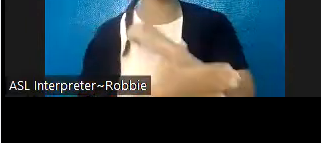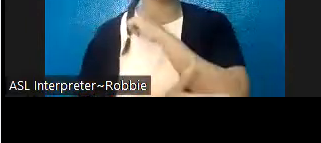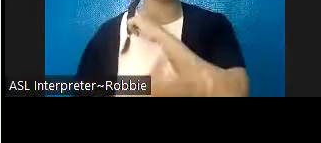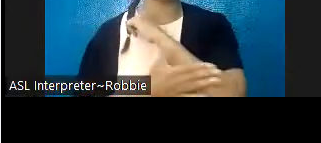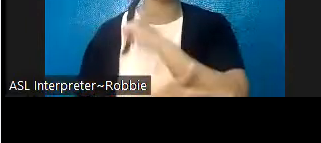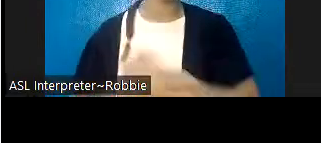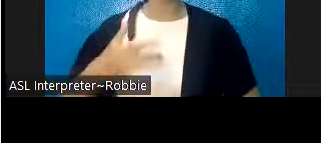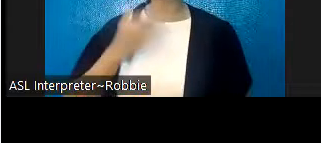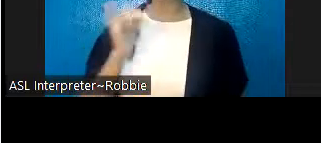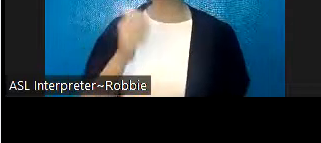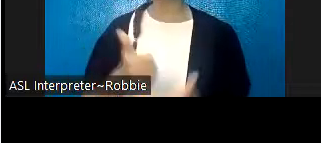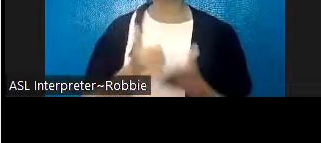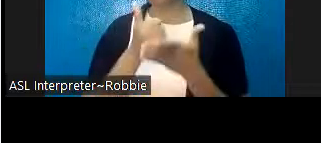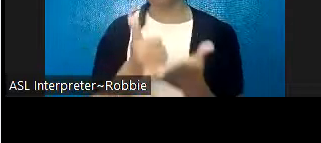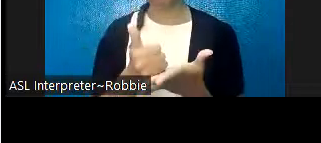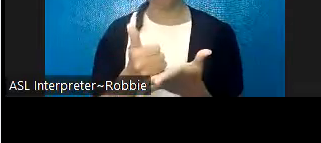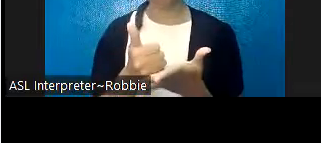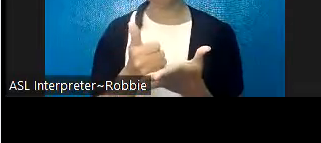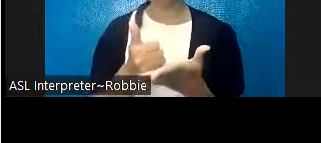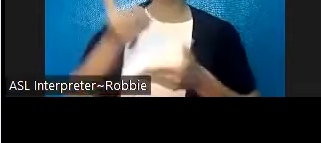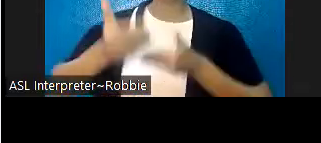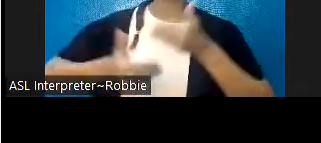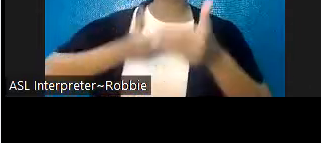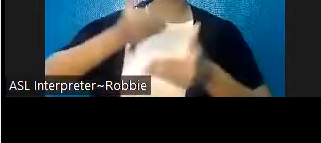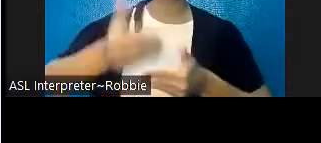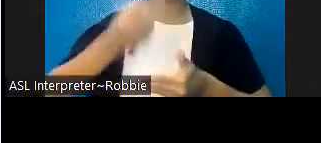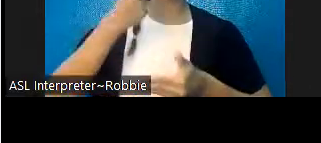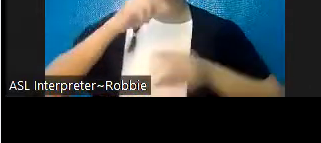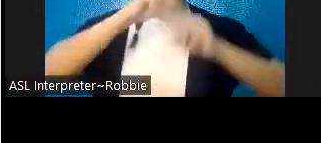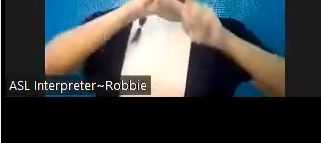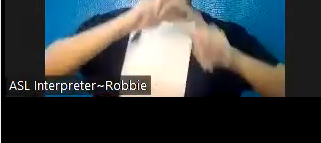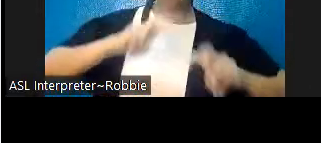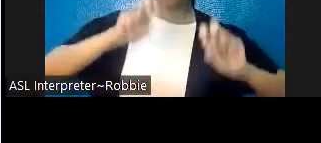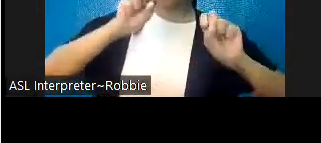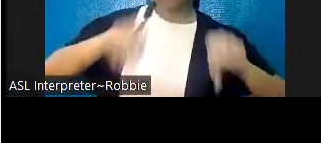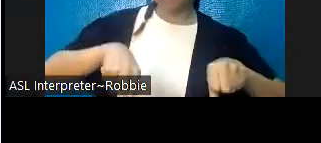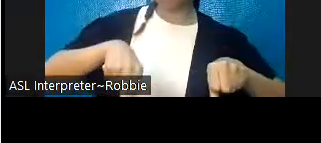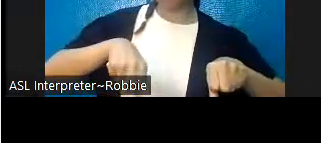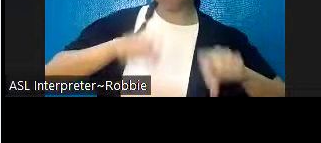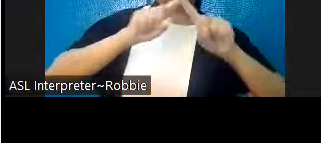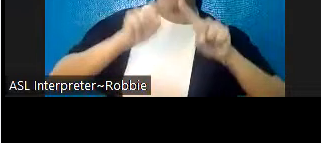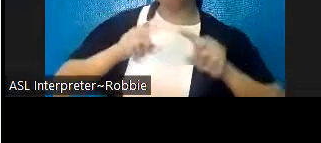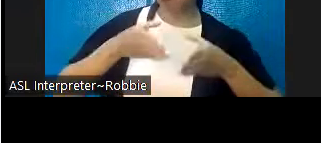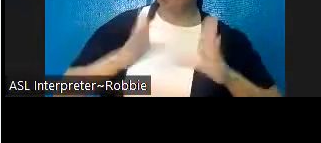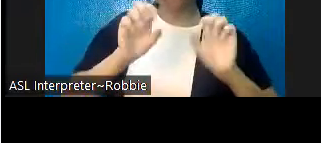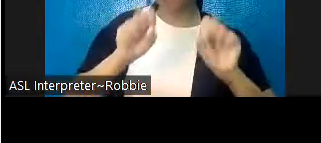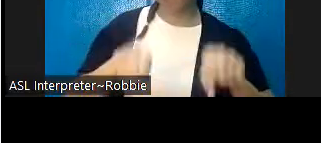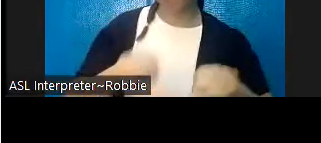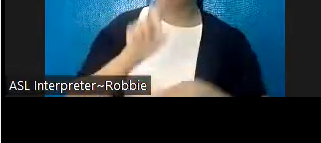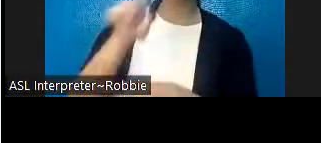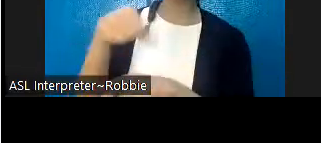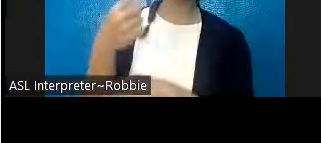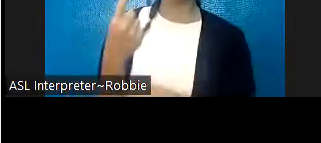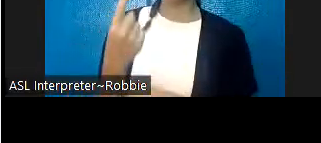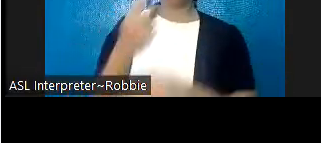a helpful way. The process for the assessment can be done in a couple of ways, right? Because only one